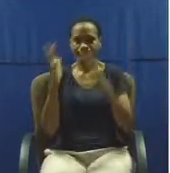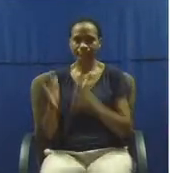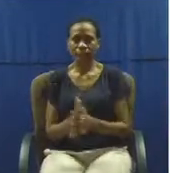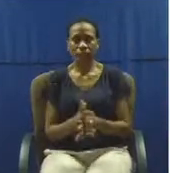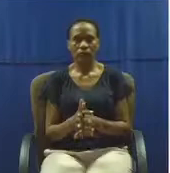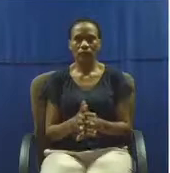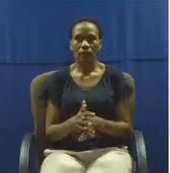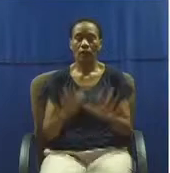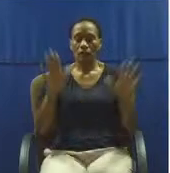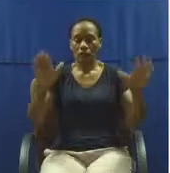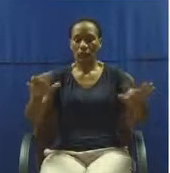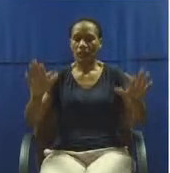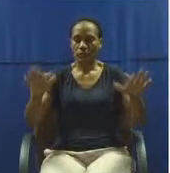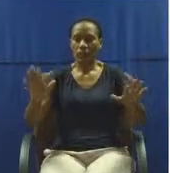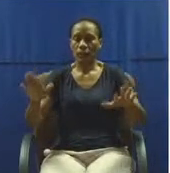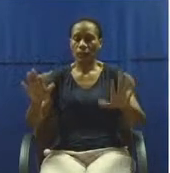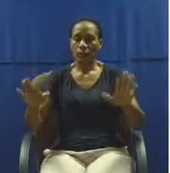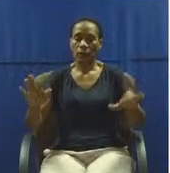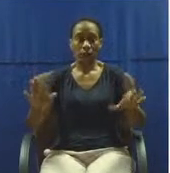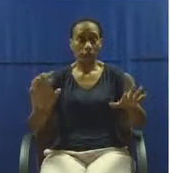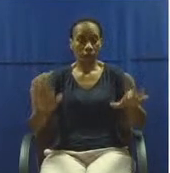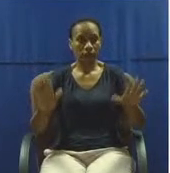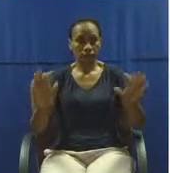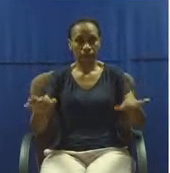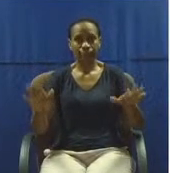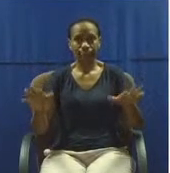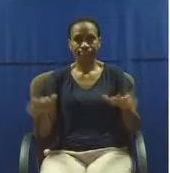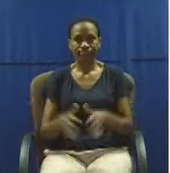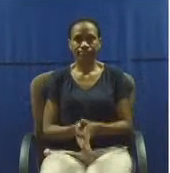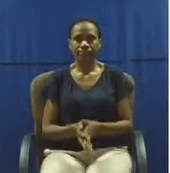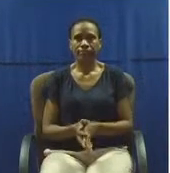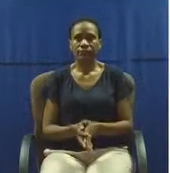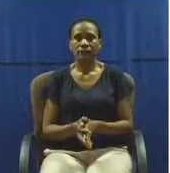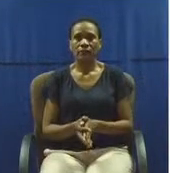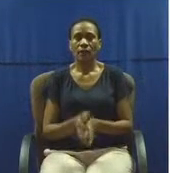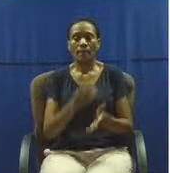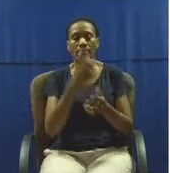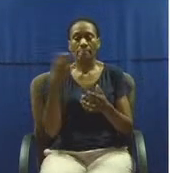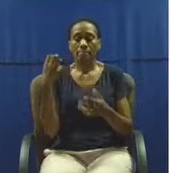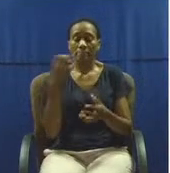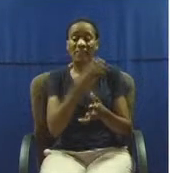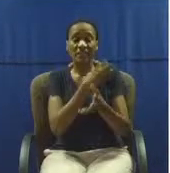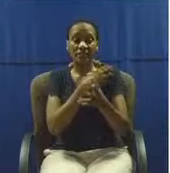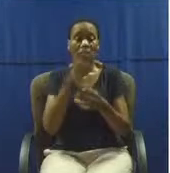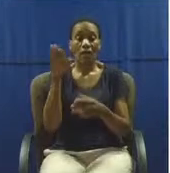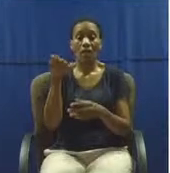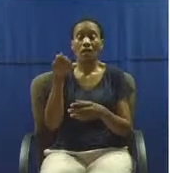Wait, hold on, order. Oh, no. Don't throw. Order, Minister Zulu.